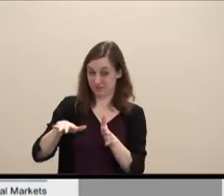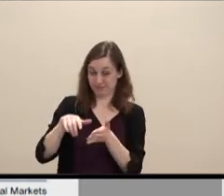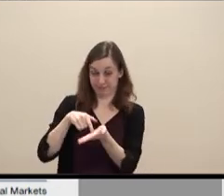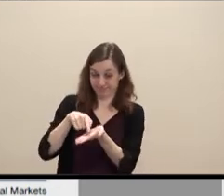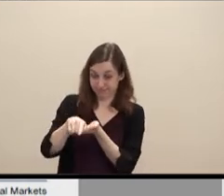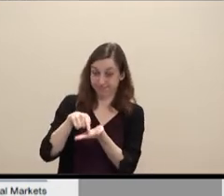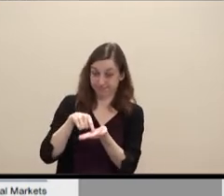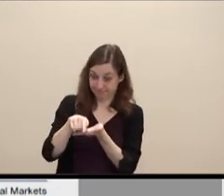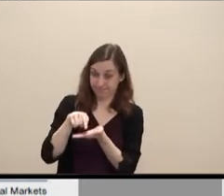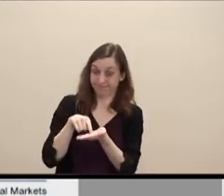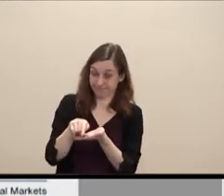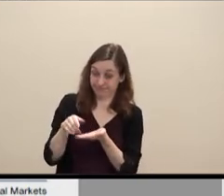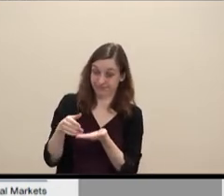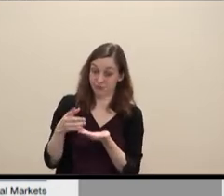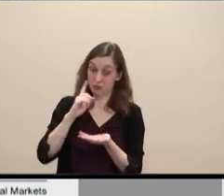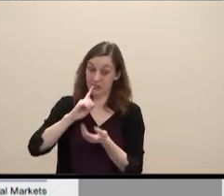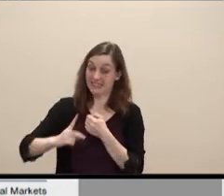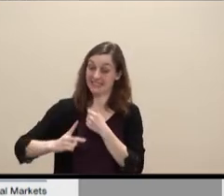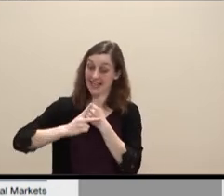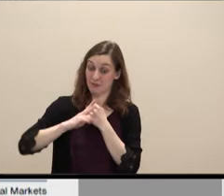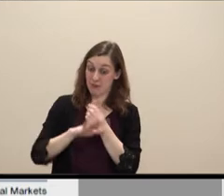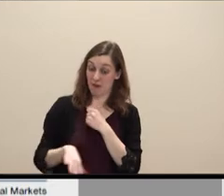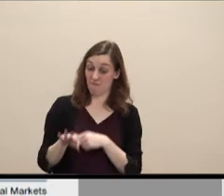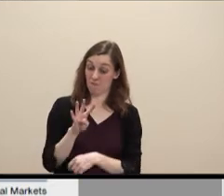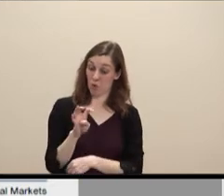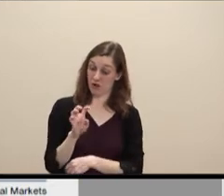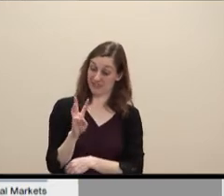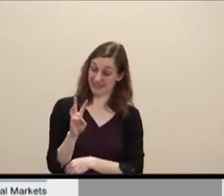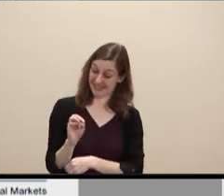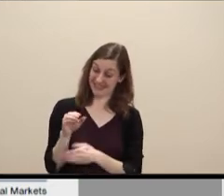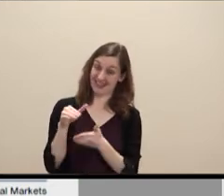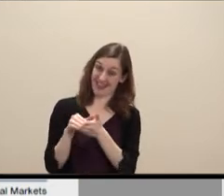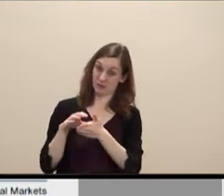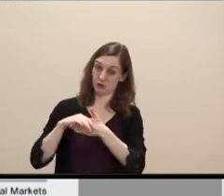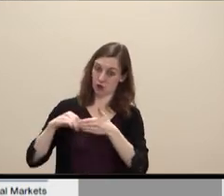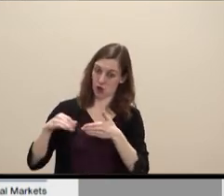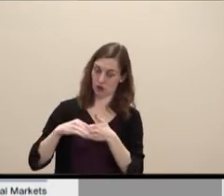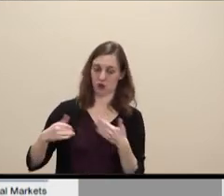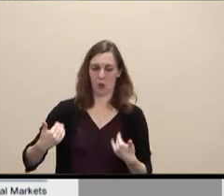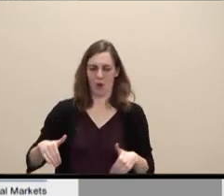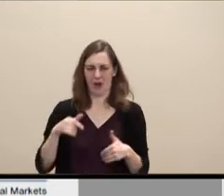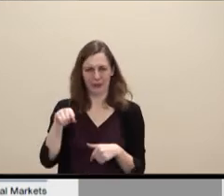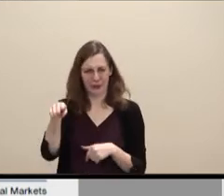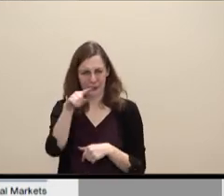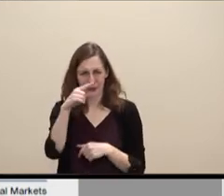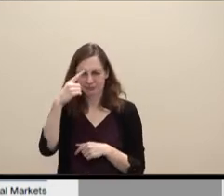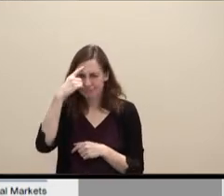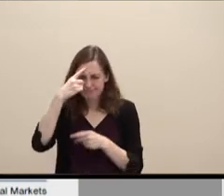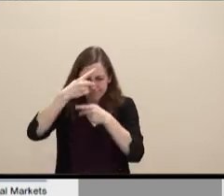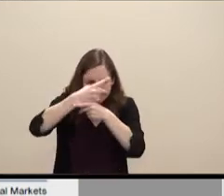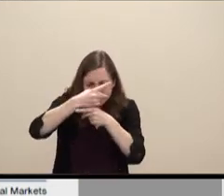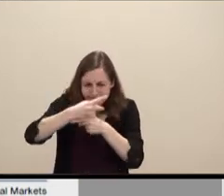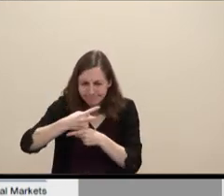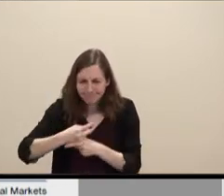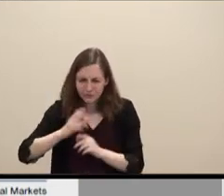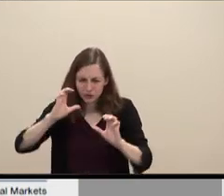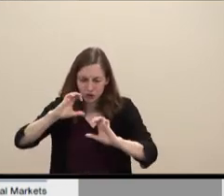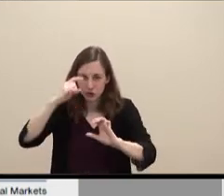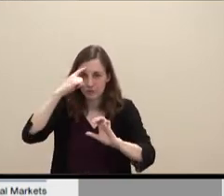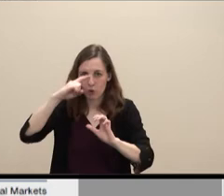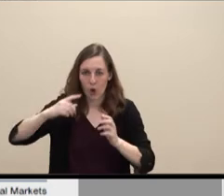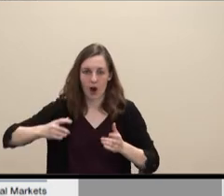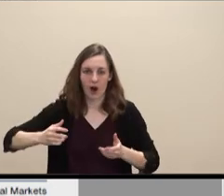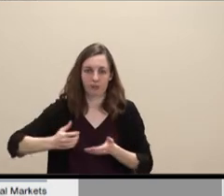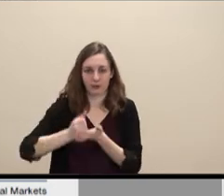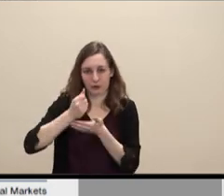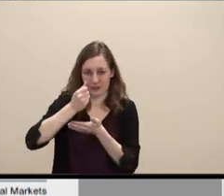created savings of about $460,000. So you guys are continuously looking at opportunities to save money for